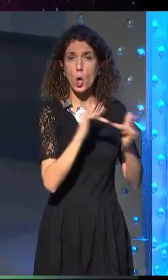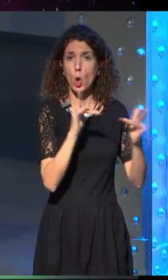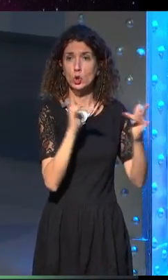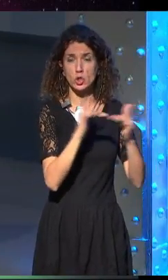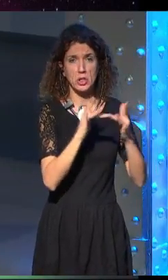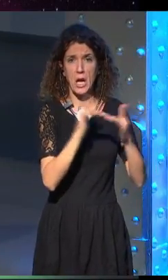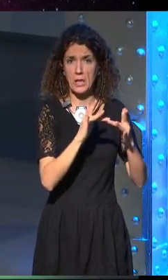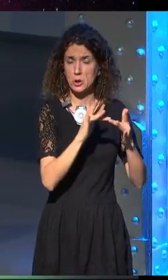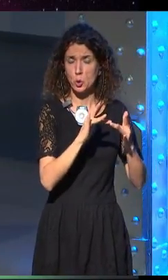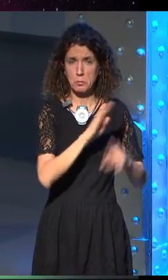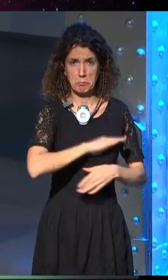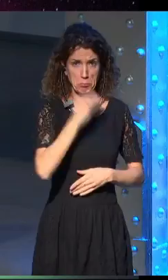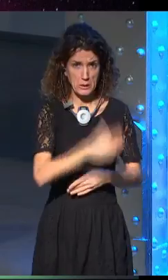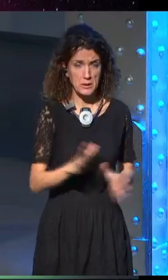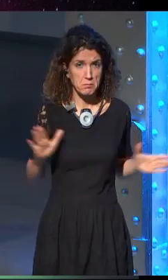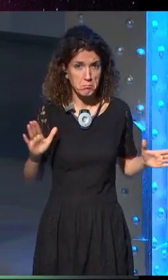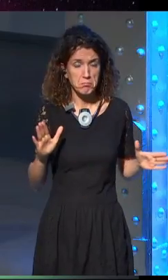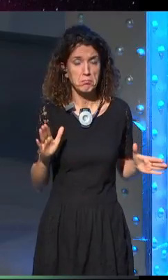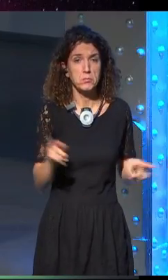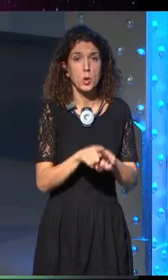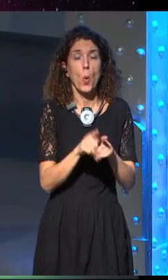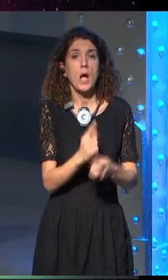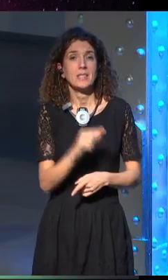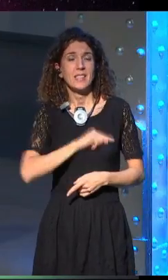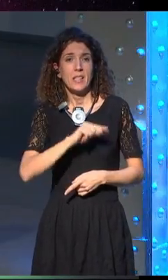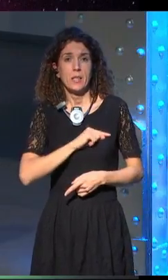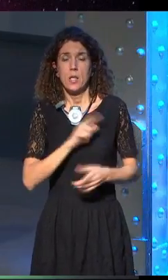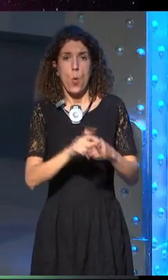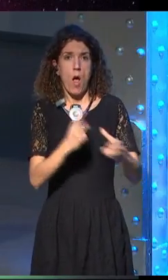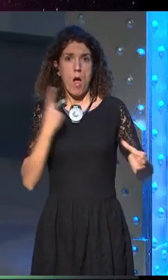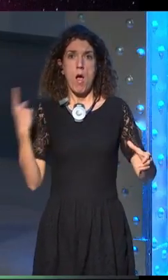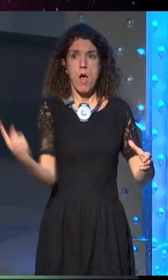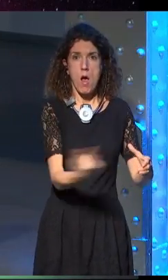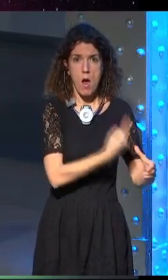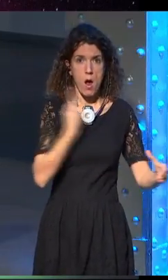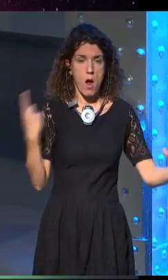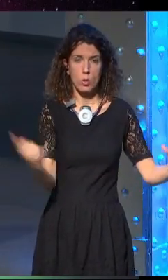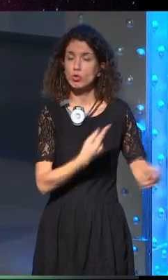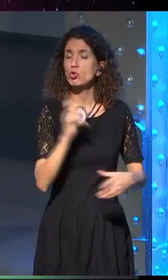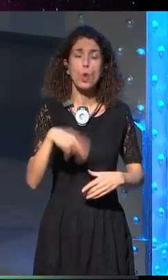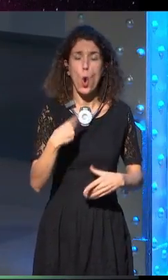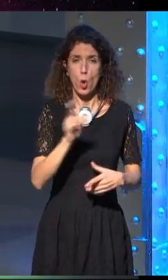good. You never feel like you're completely disconnected from your family and Earth.